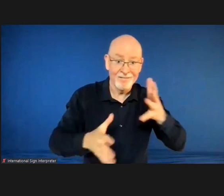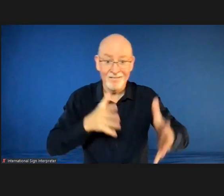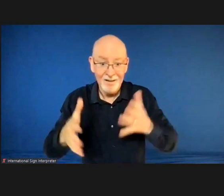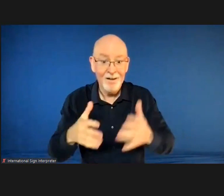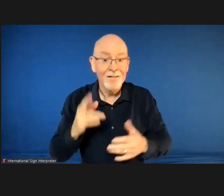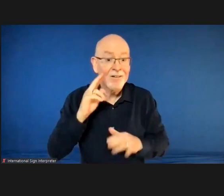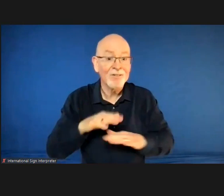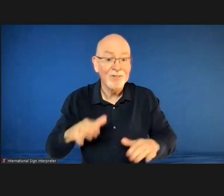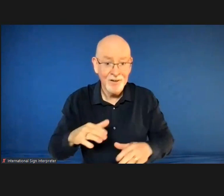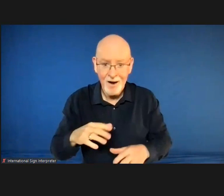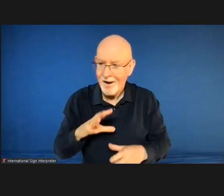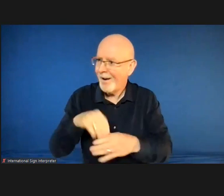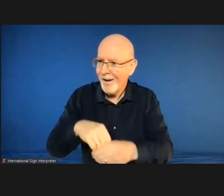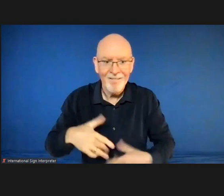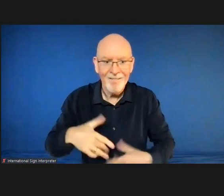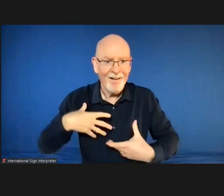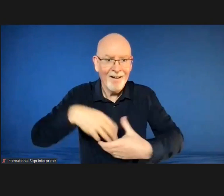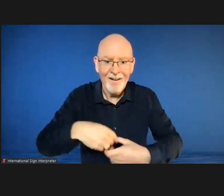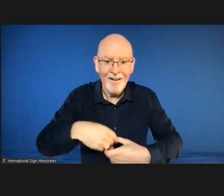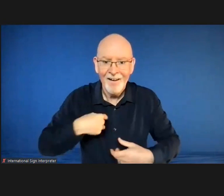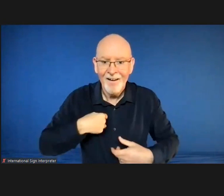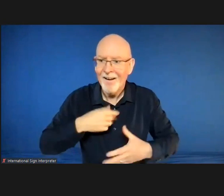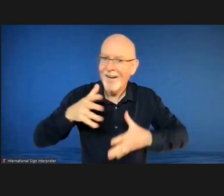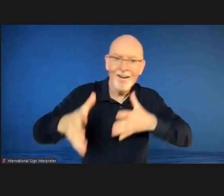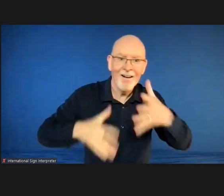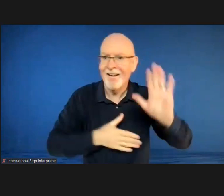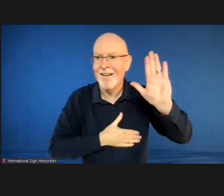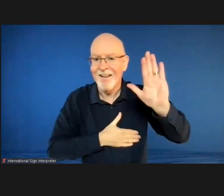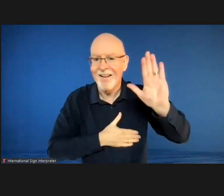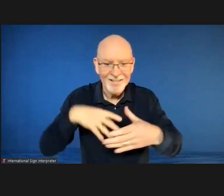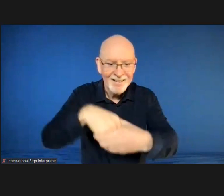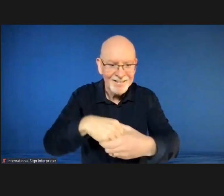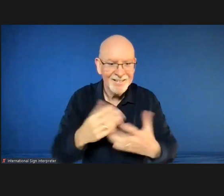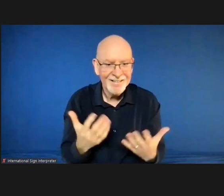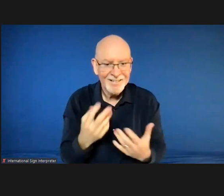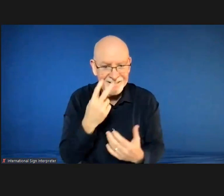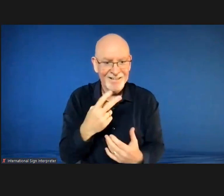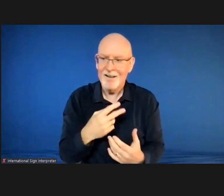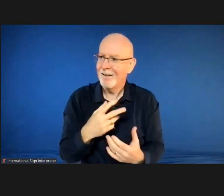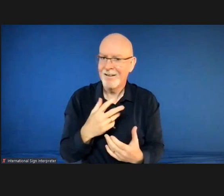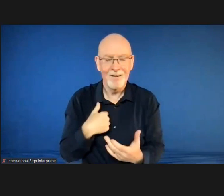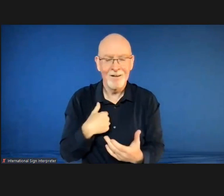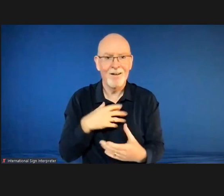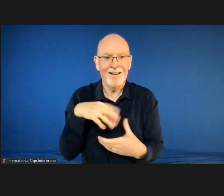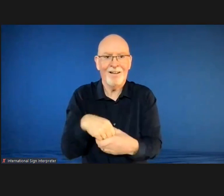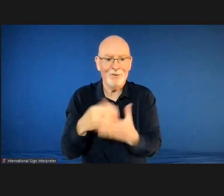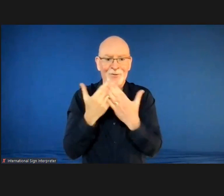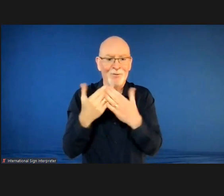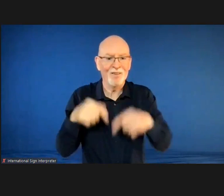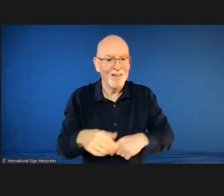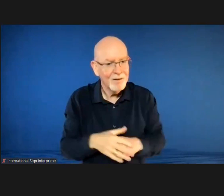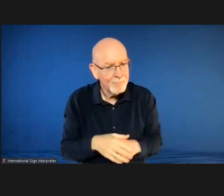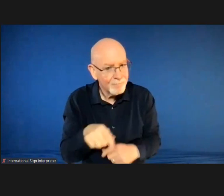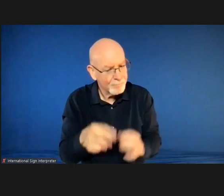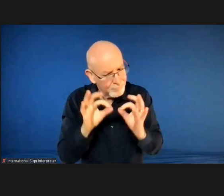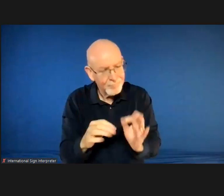school. So this model school concept or this model is